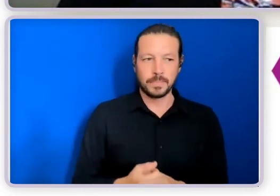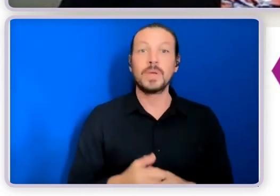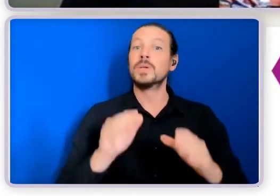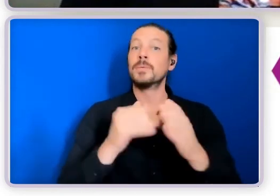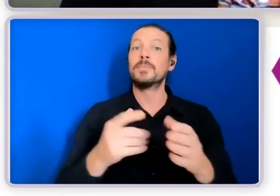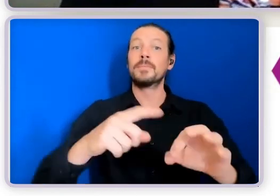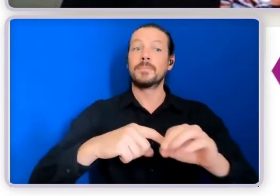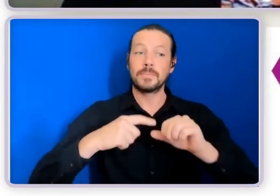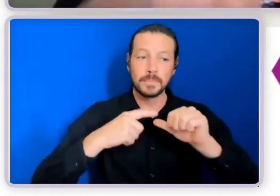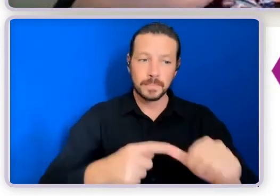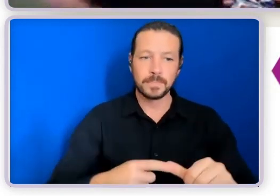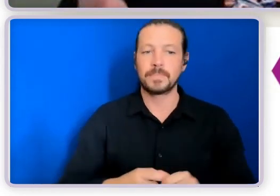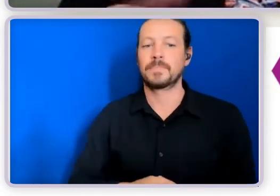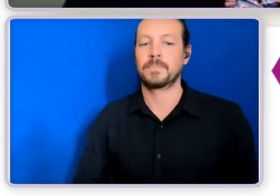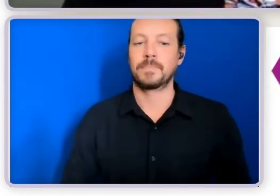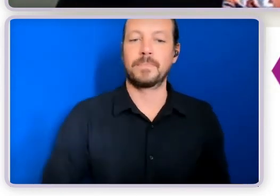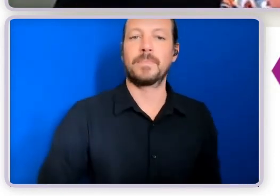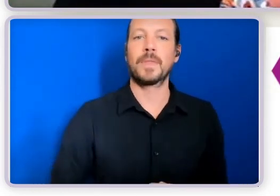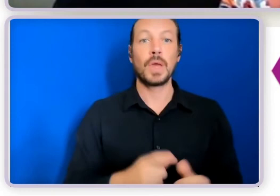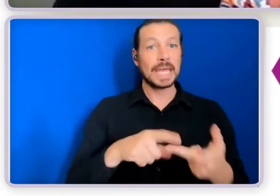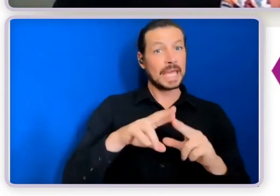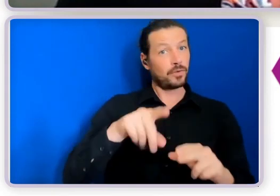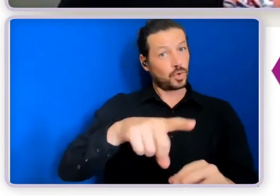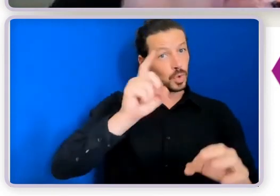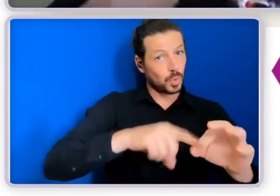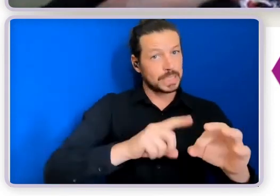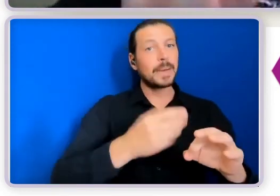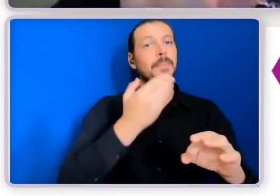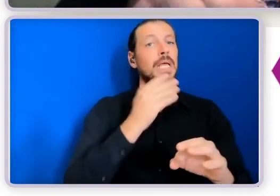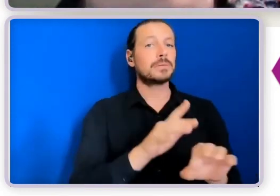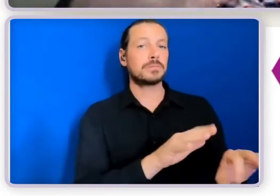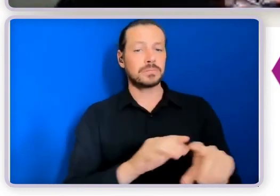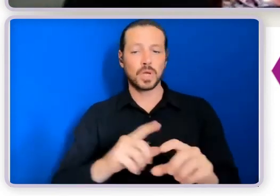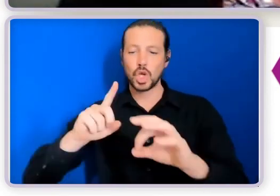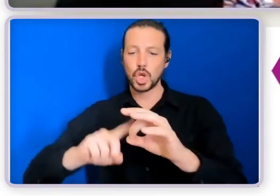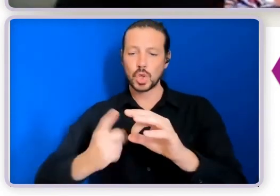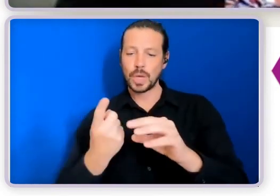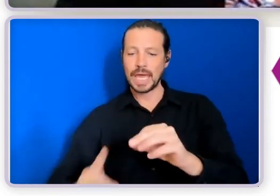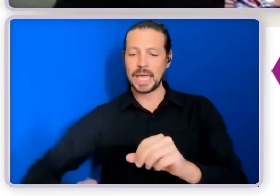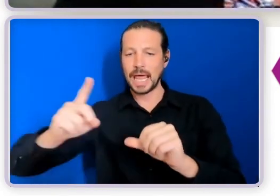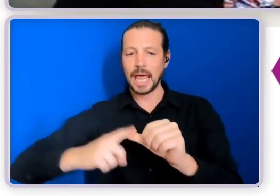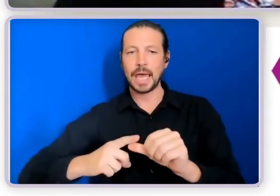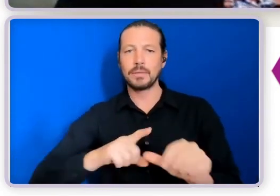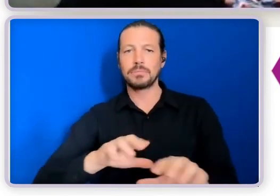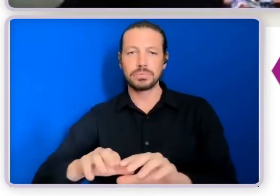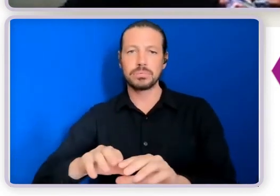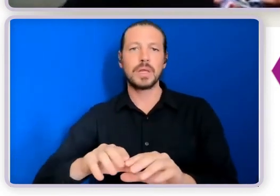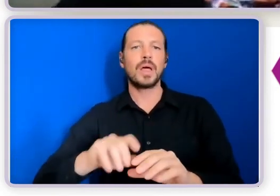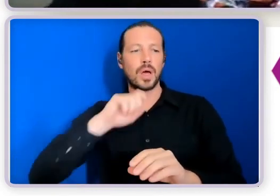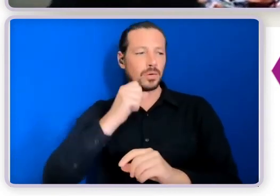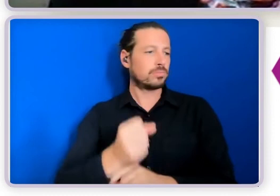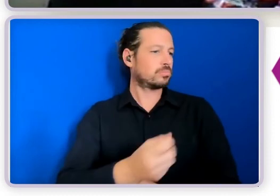got a question you would like to ask, please type it in the Q&A box on your screen or pop them up on the screen. So the first one